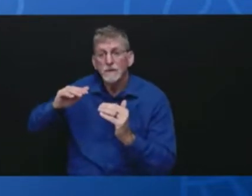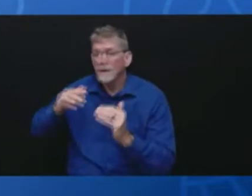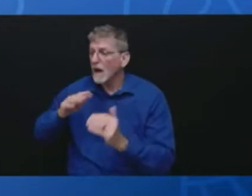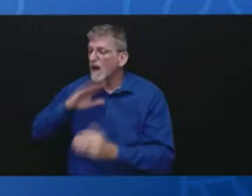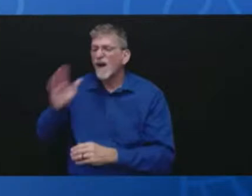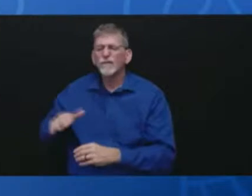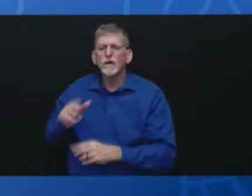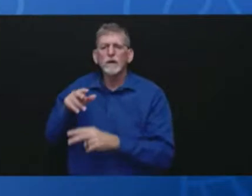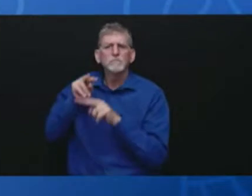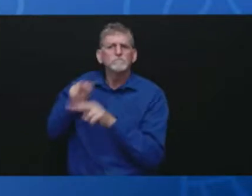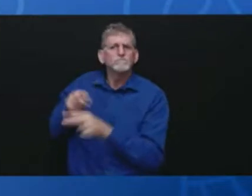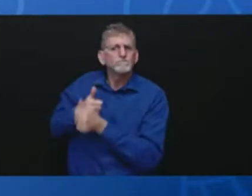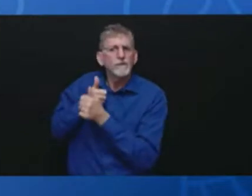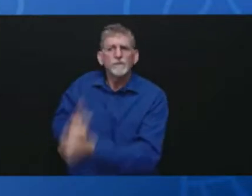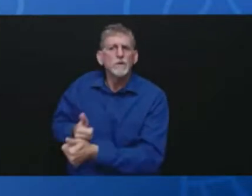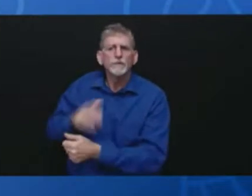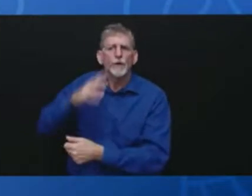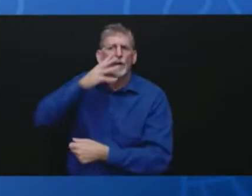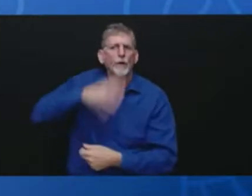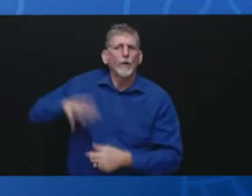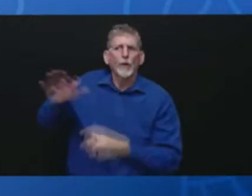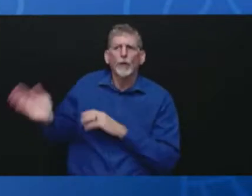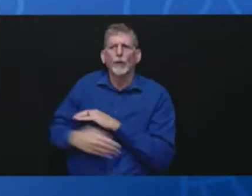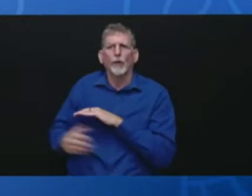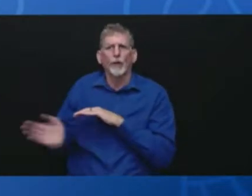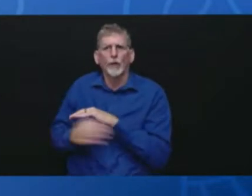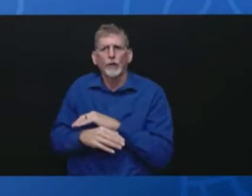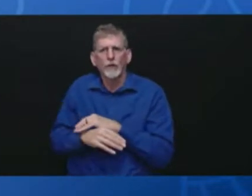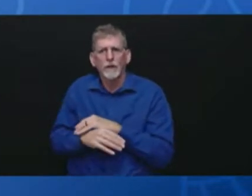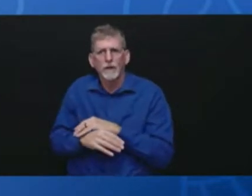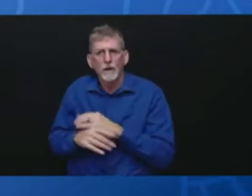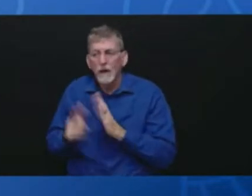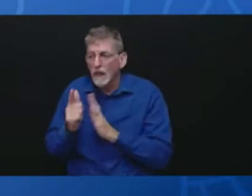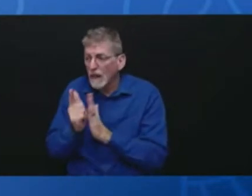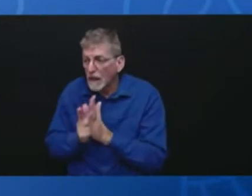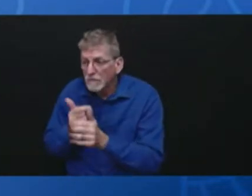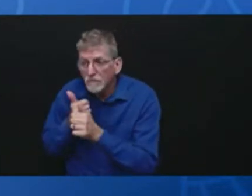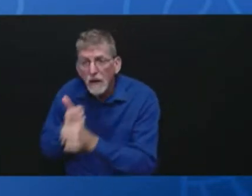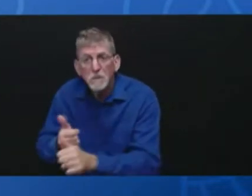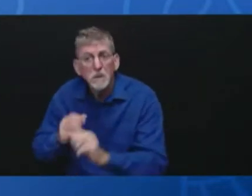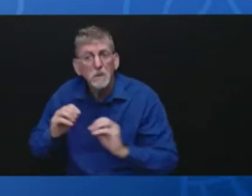means that none of the laws mean anything, the regulations don't mean anything, and